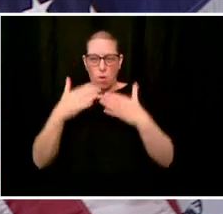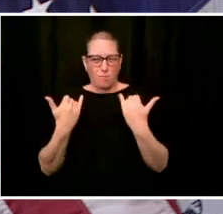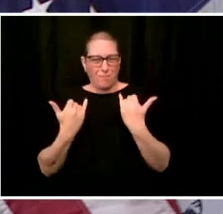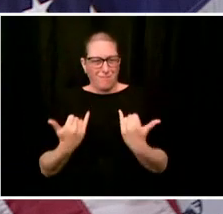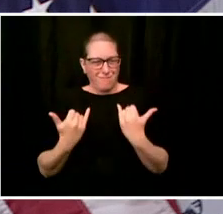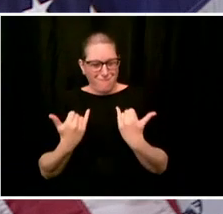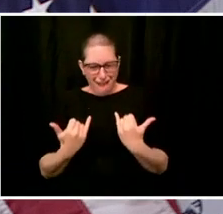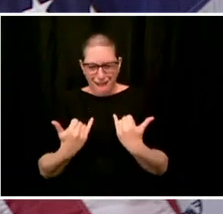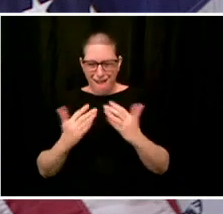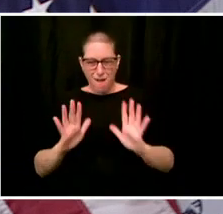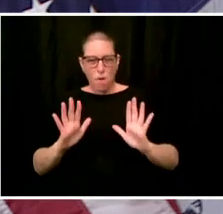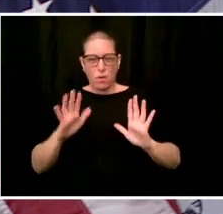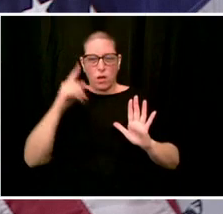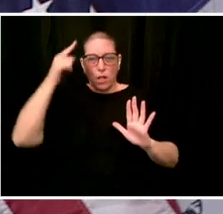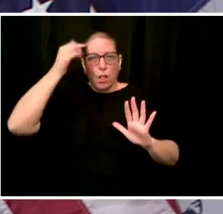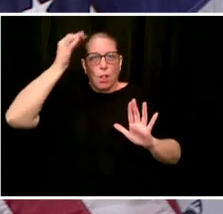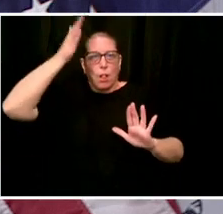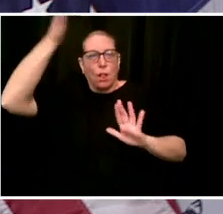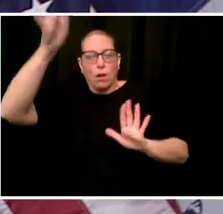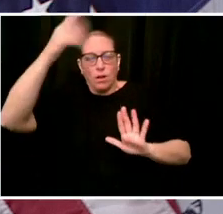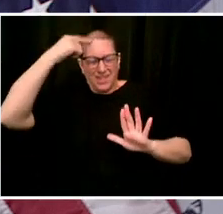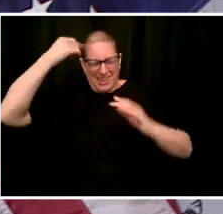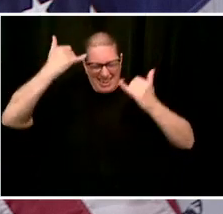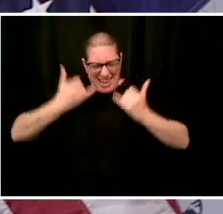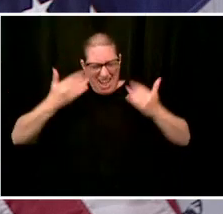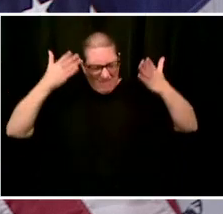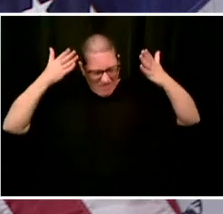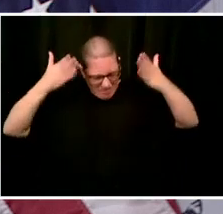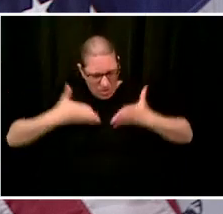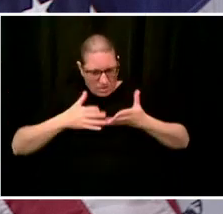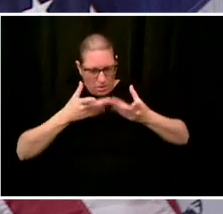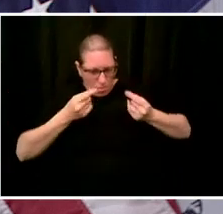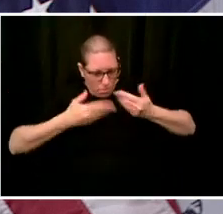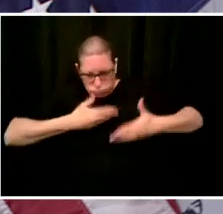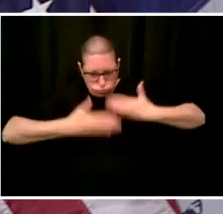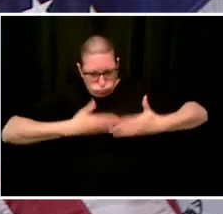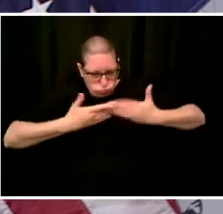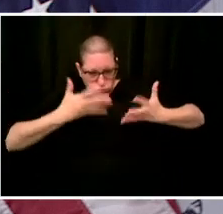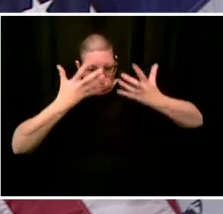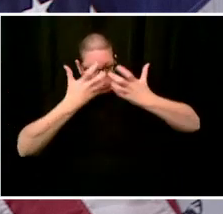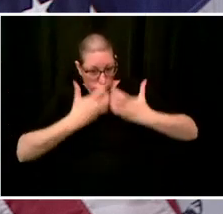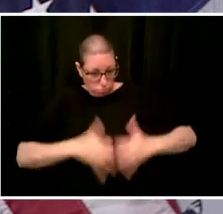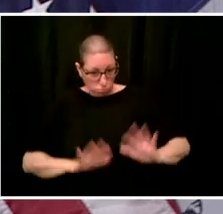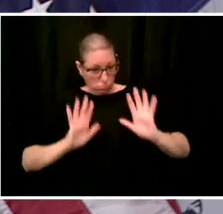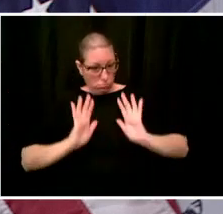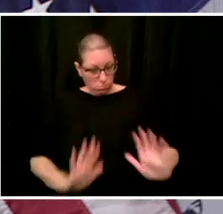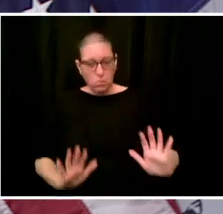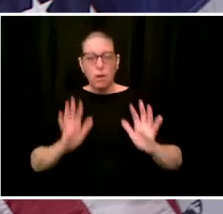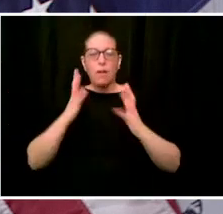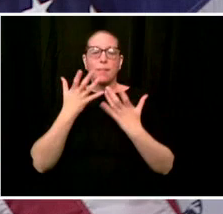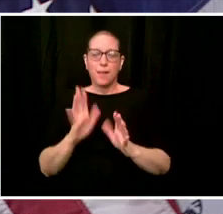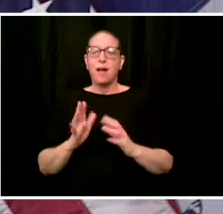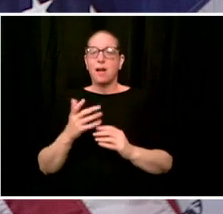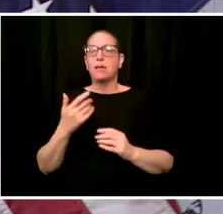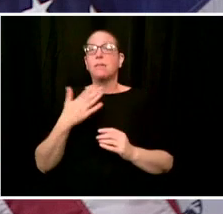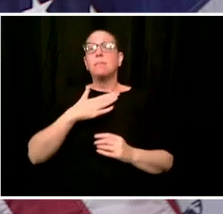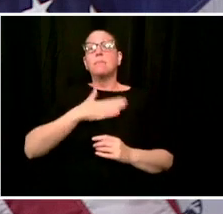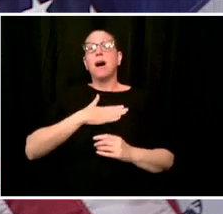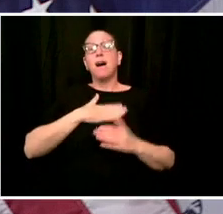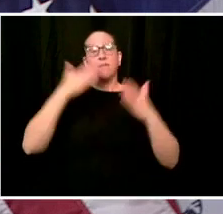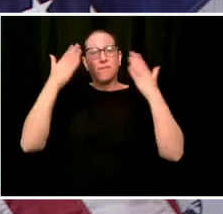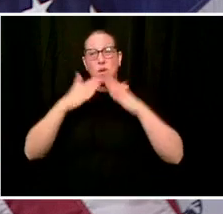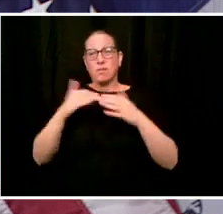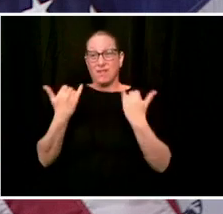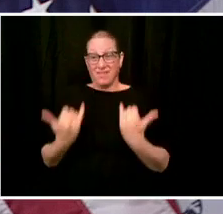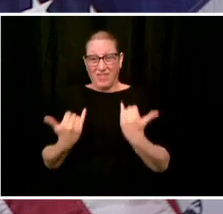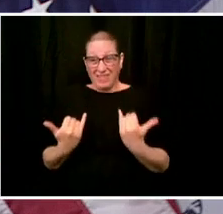my focus is always going to be on the things we have to do today and tomorrow. There's a lot we have to do to keep people safe right now, to